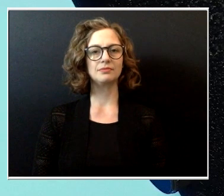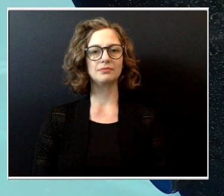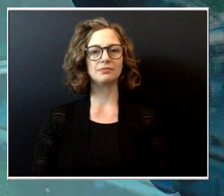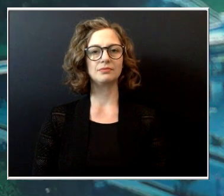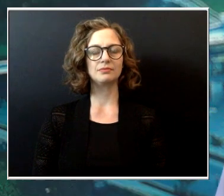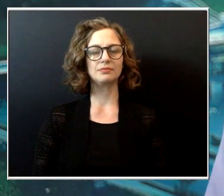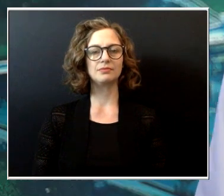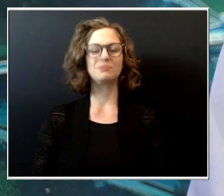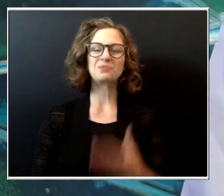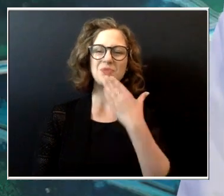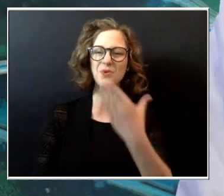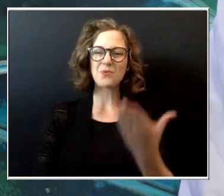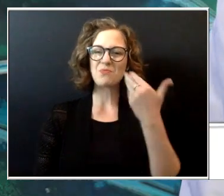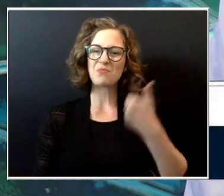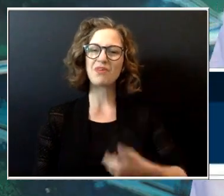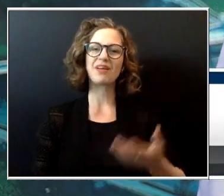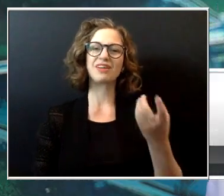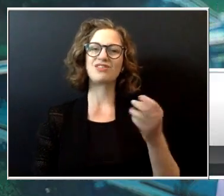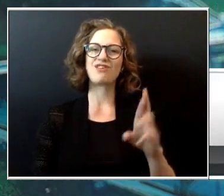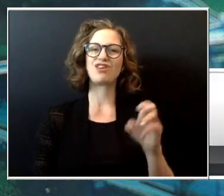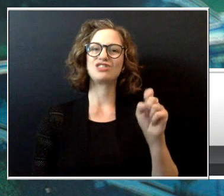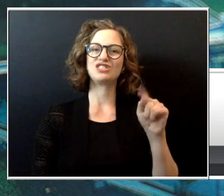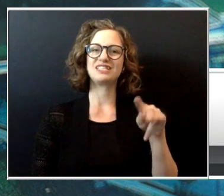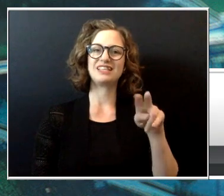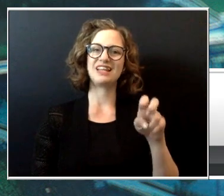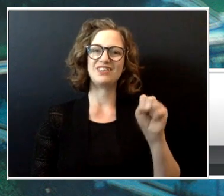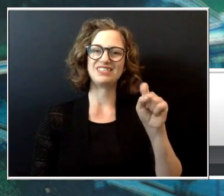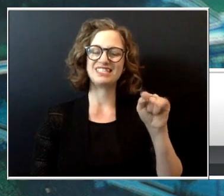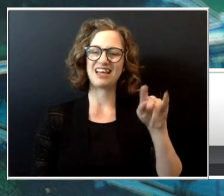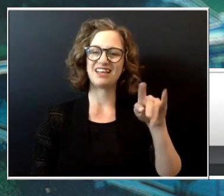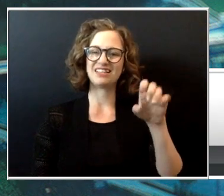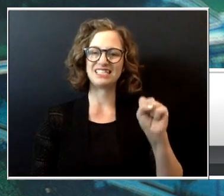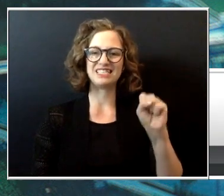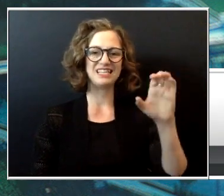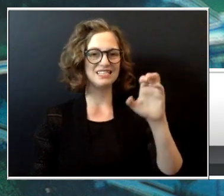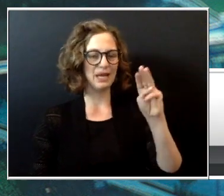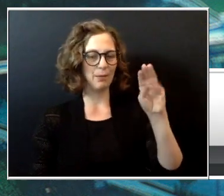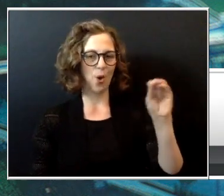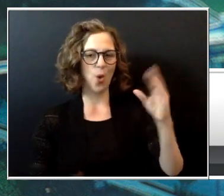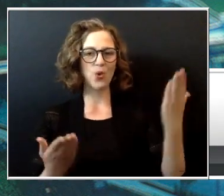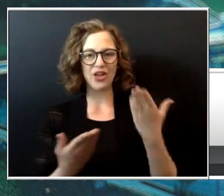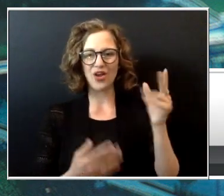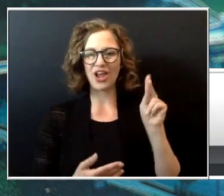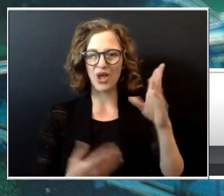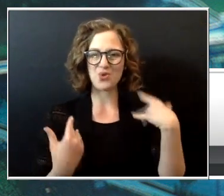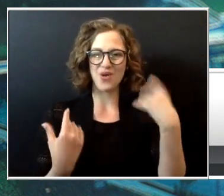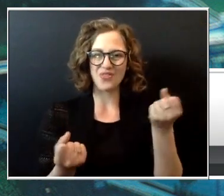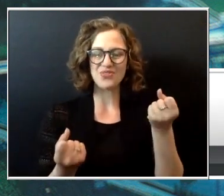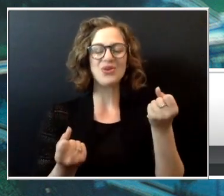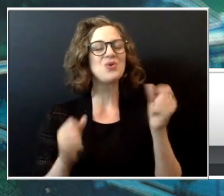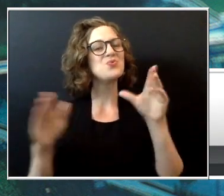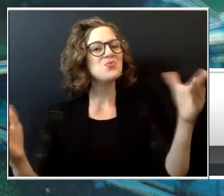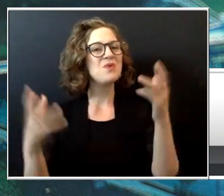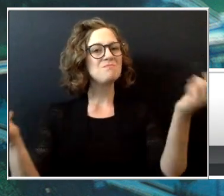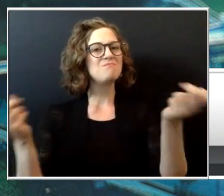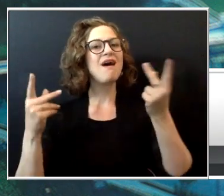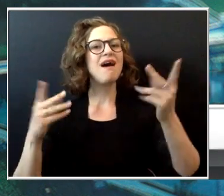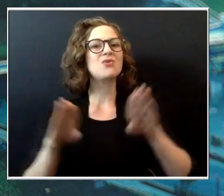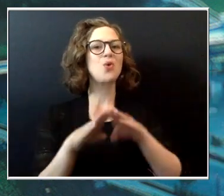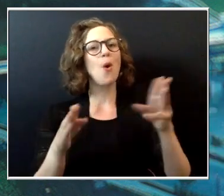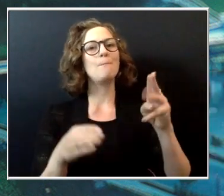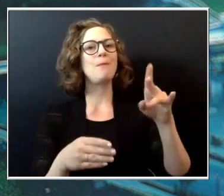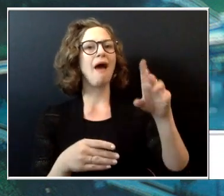Good morning. I'm Dr. Steve Stites, Chief Medical Officer here at the University of Kansas Health System. Welcome back to Open Mics with Dr. Stites. Today we're